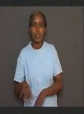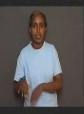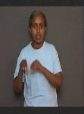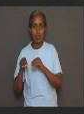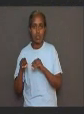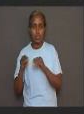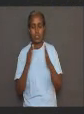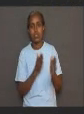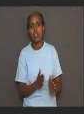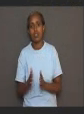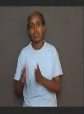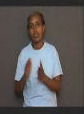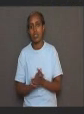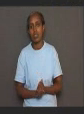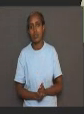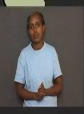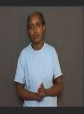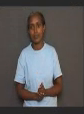Students, let's get ready.